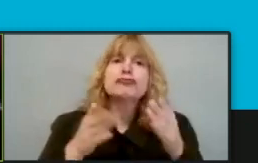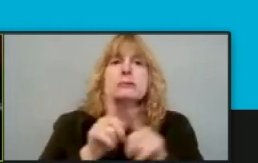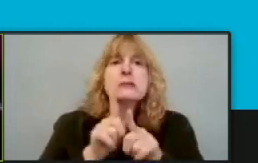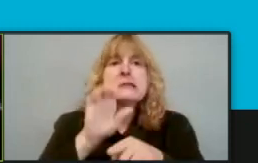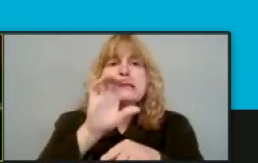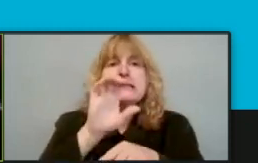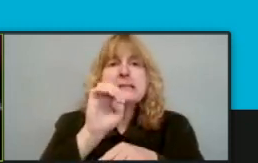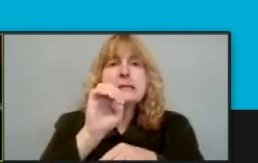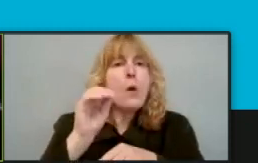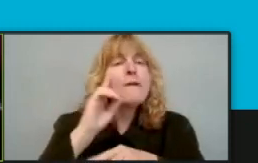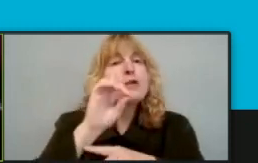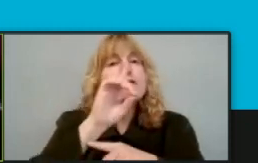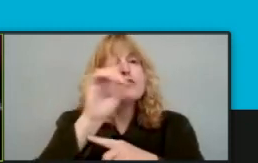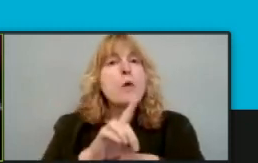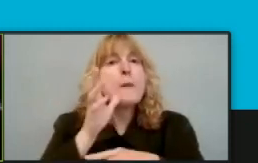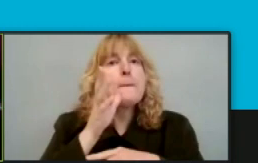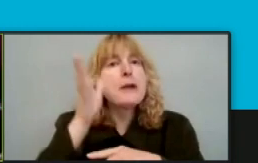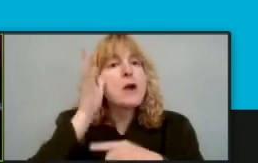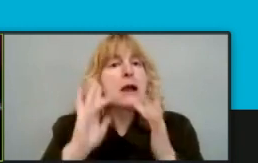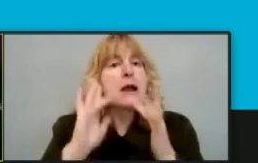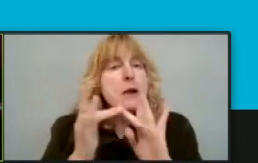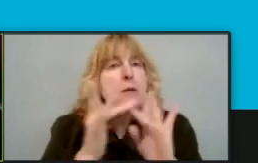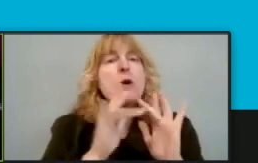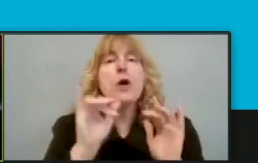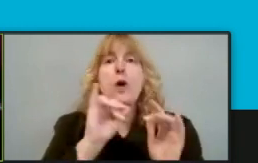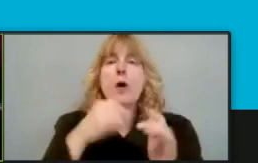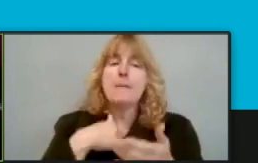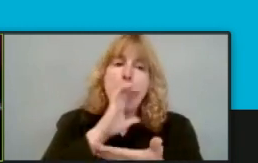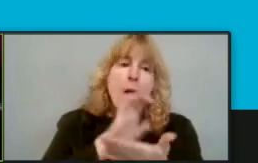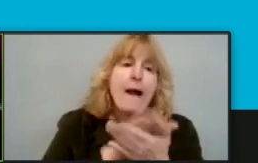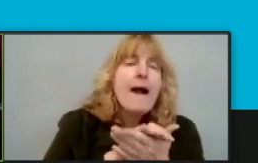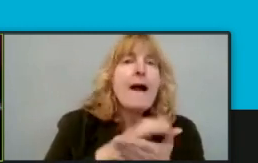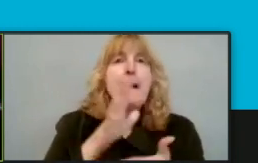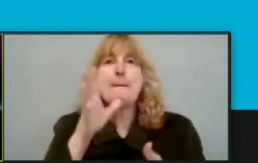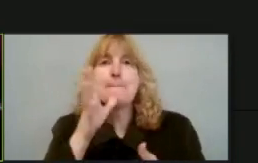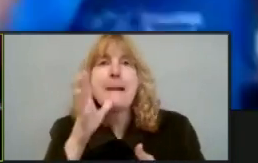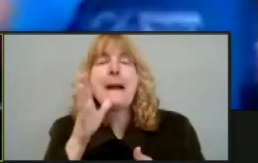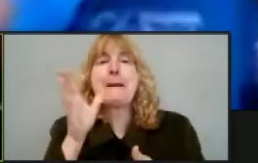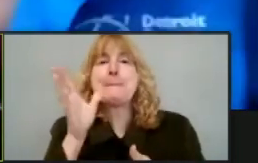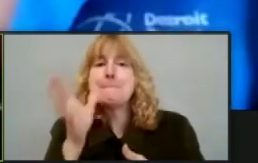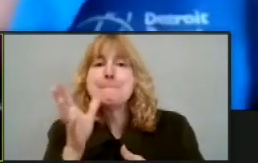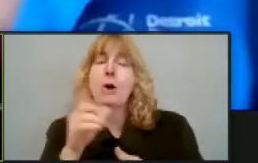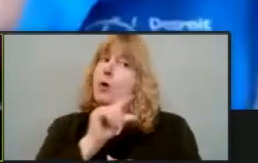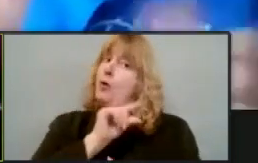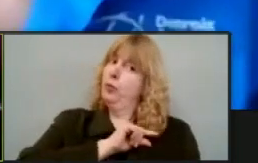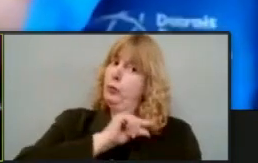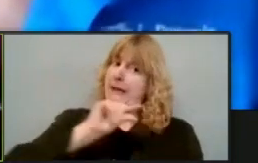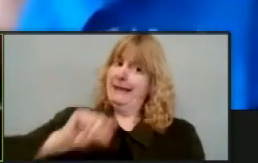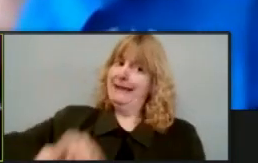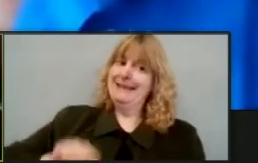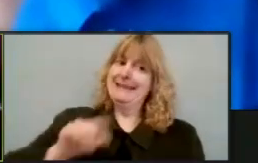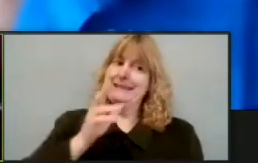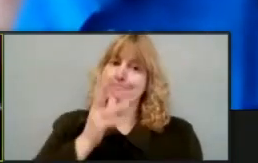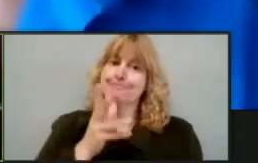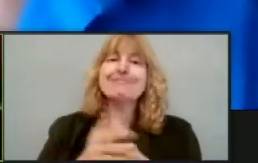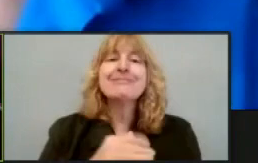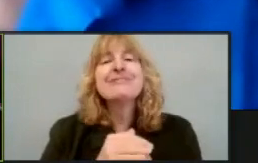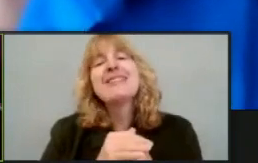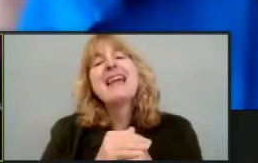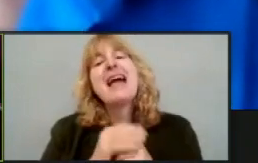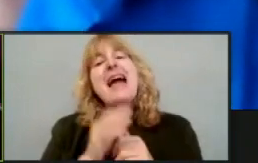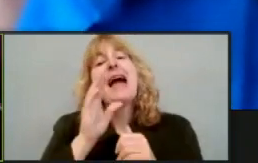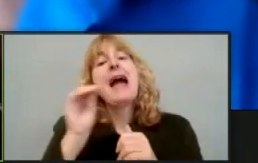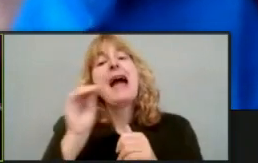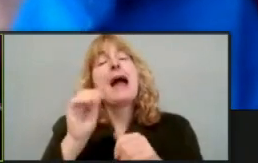Parent Network, I'm also a wife, a mom, a nana, queen nana, actually, and a